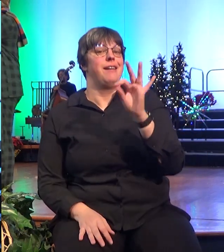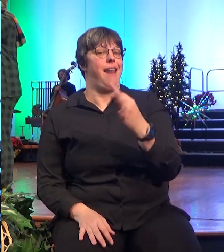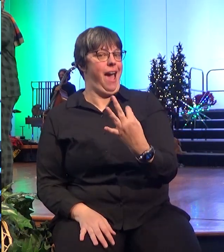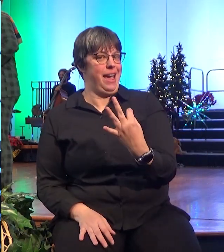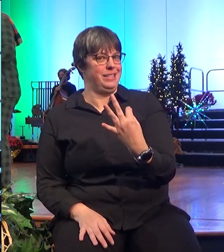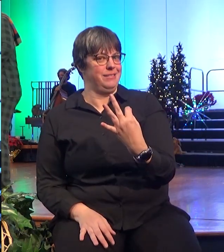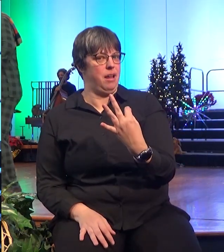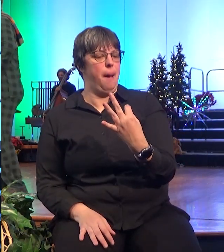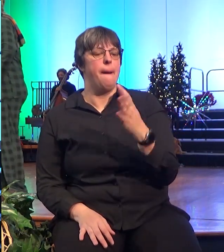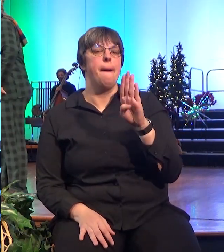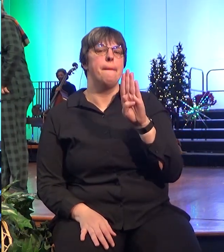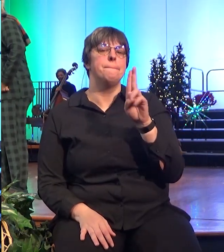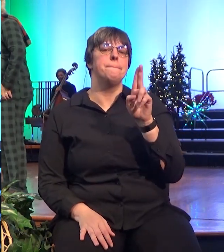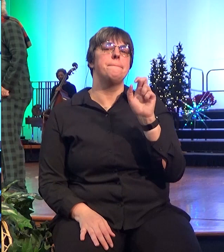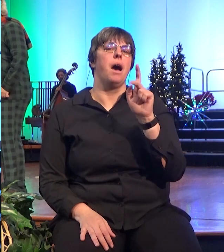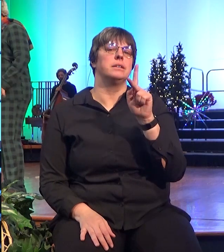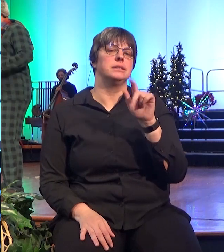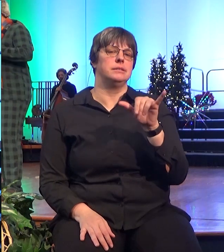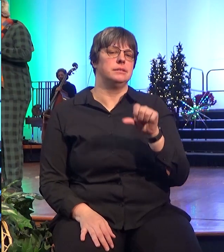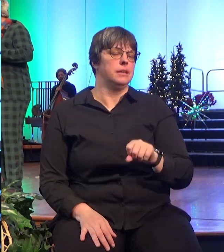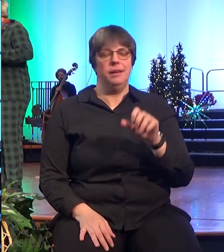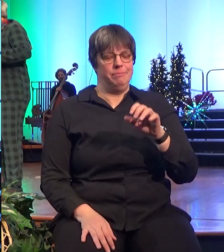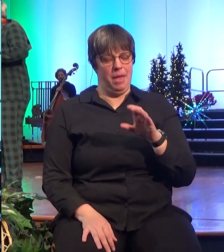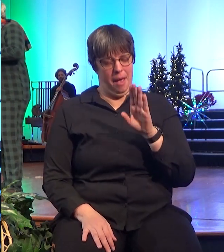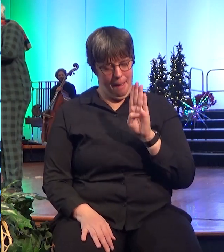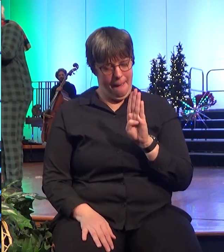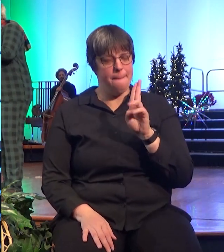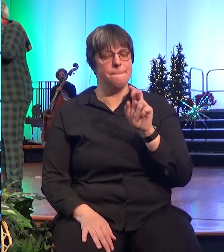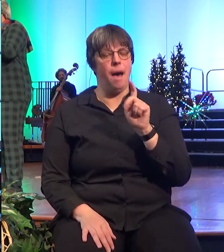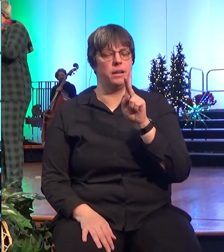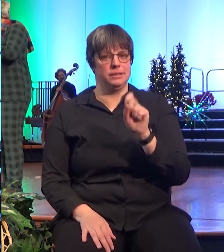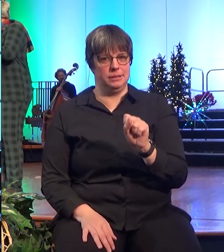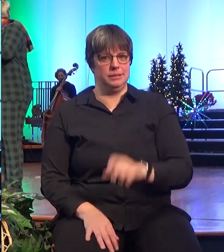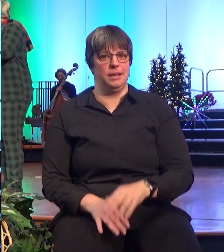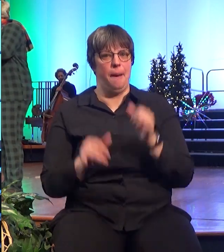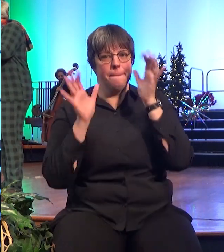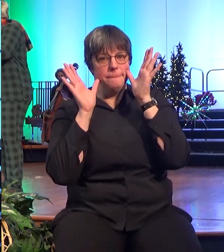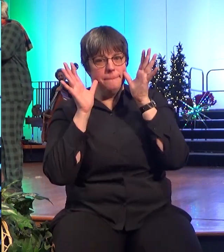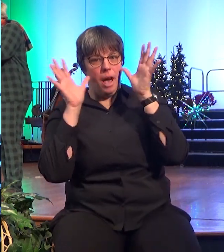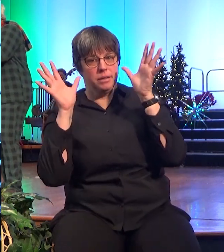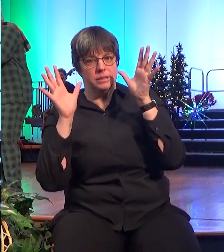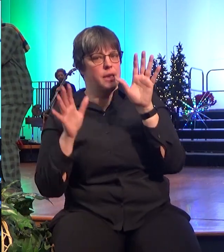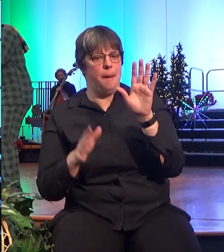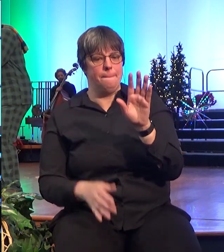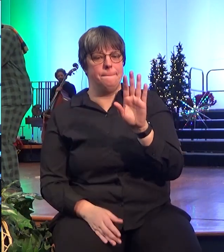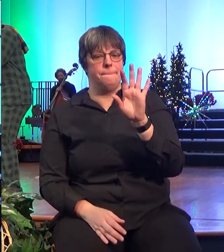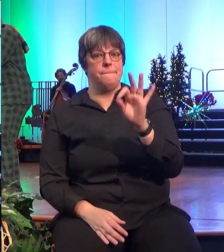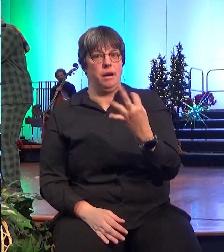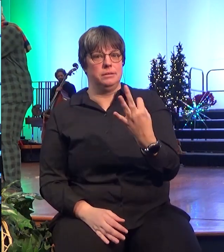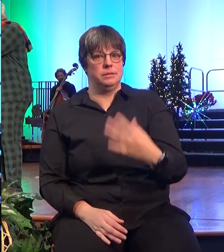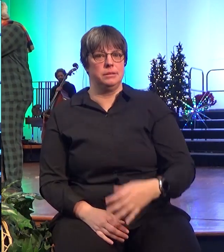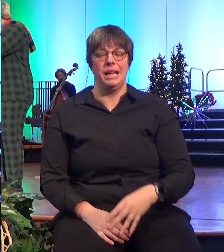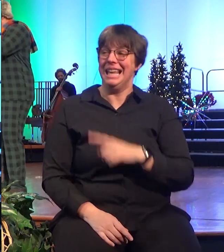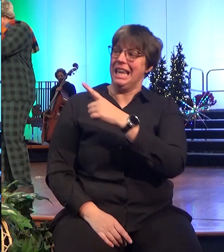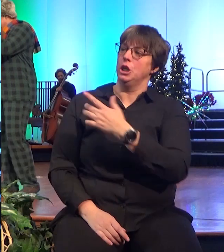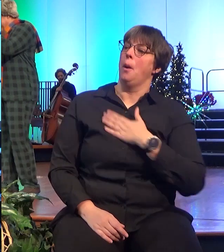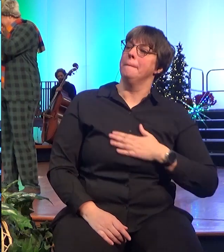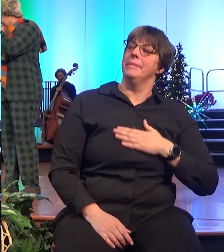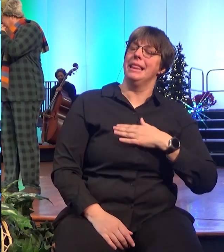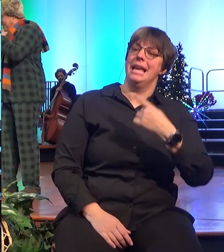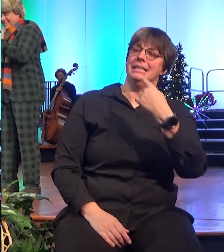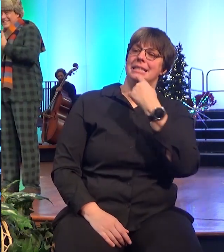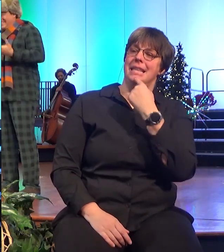Yeah. It's a good one. Hey, Jill, would you please say Santa Claus in German one more time? Yeah.